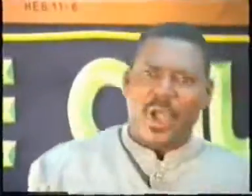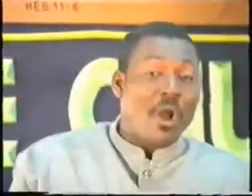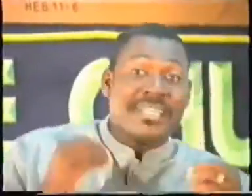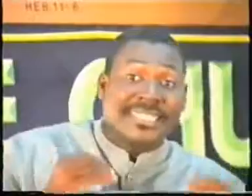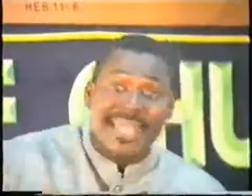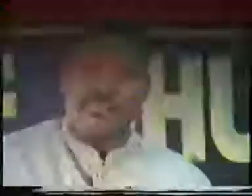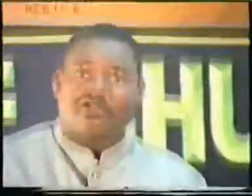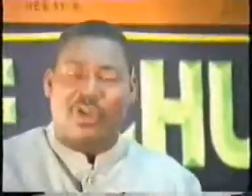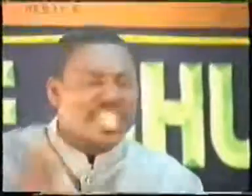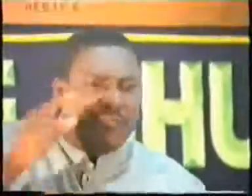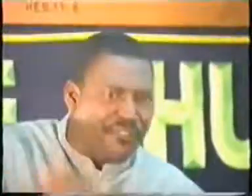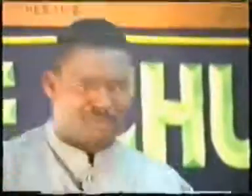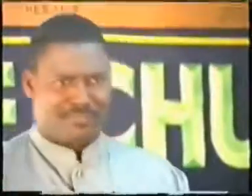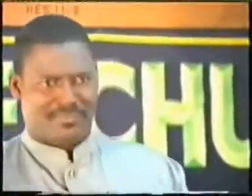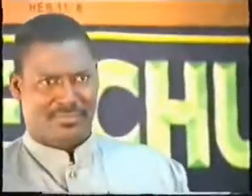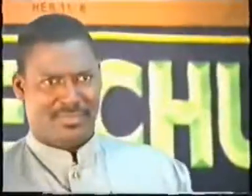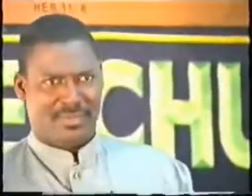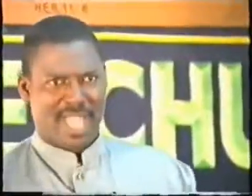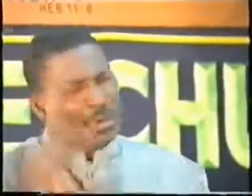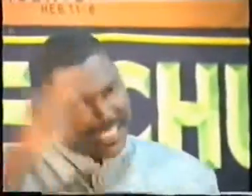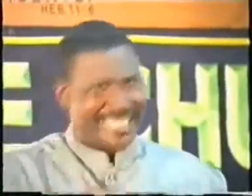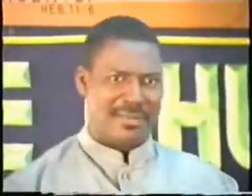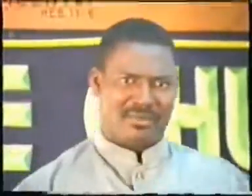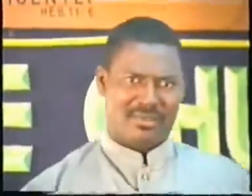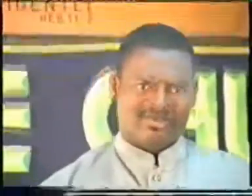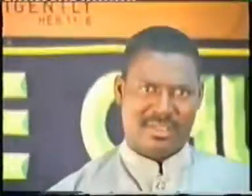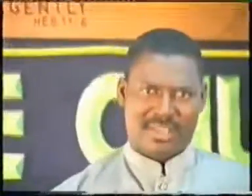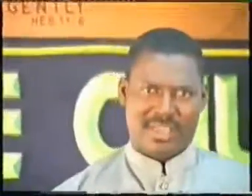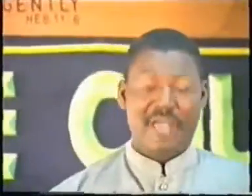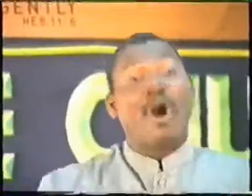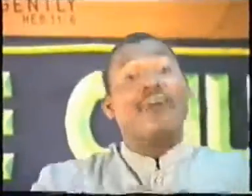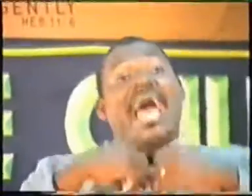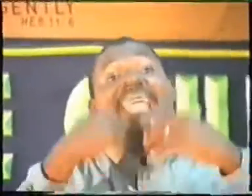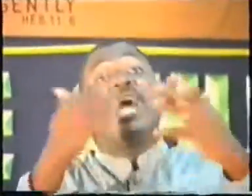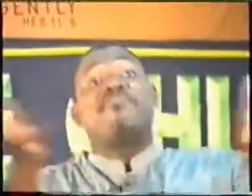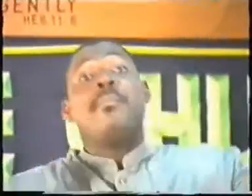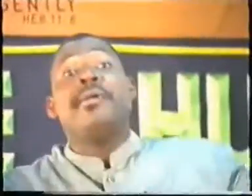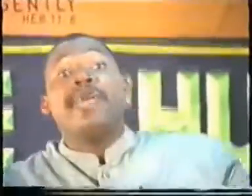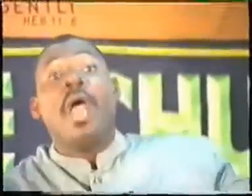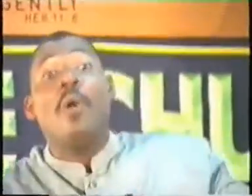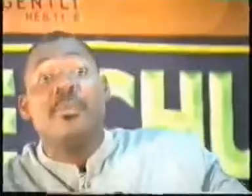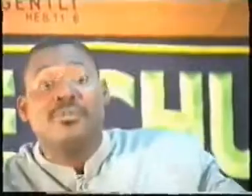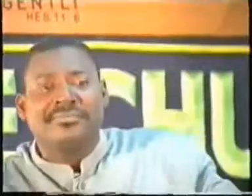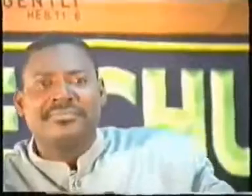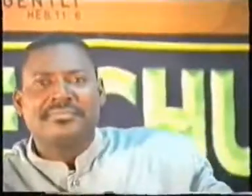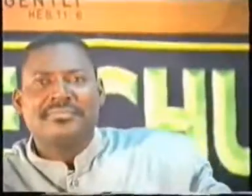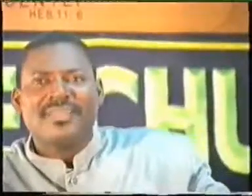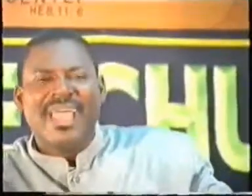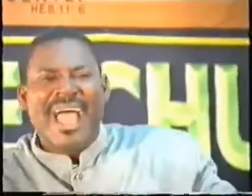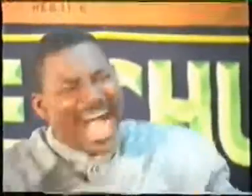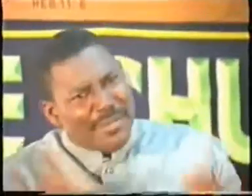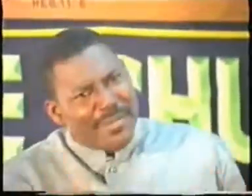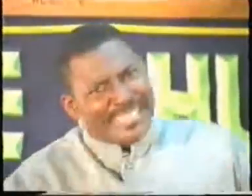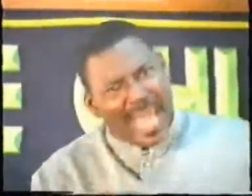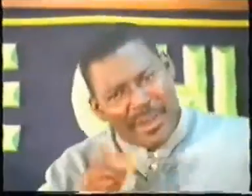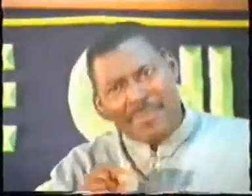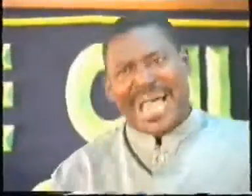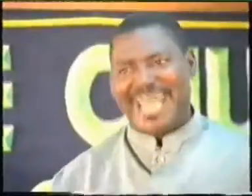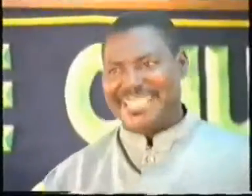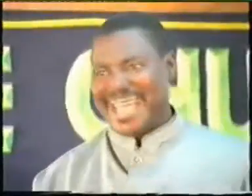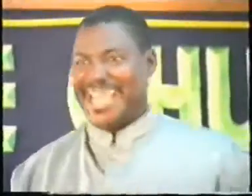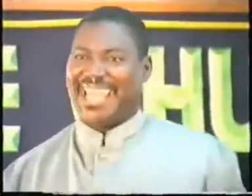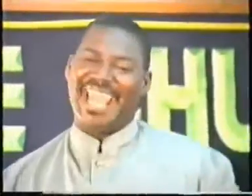can say what Christianity mono yam forso. It was kasa mu. Because a young for baby mu. Argument here,